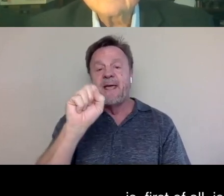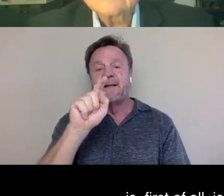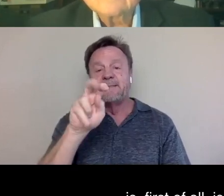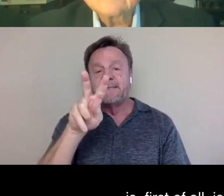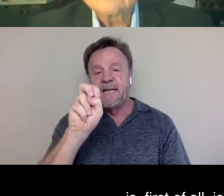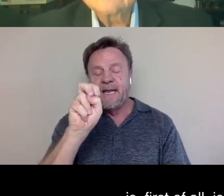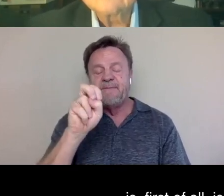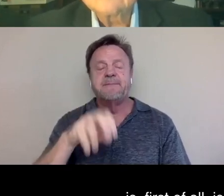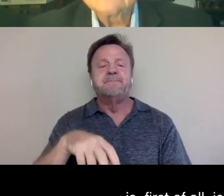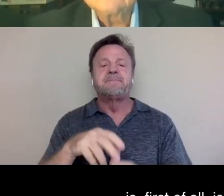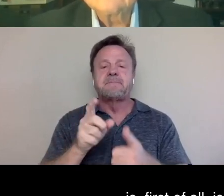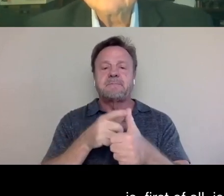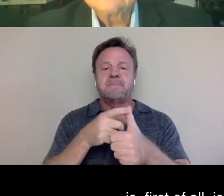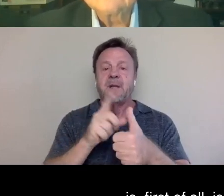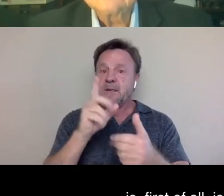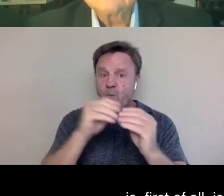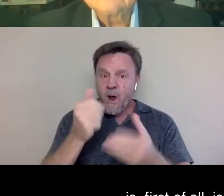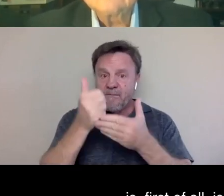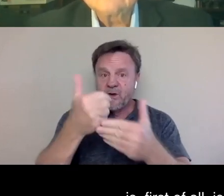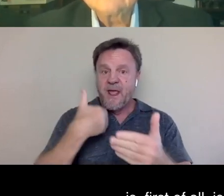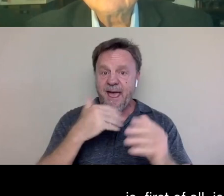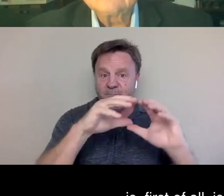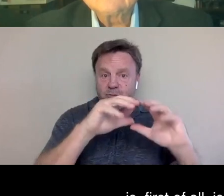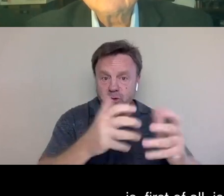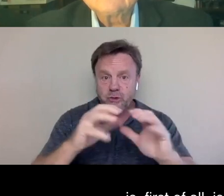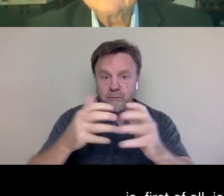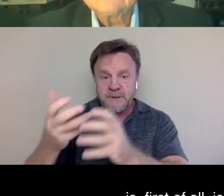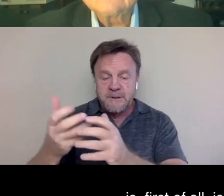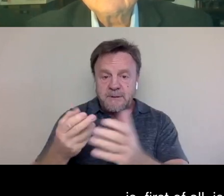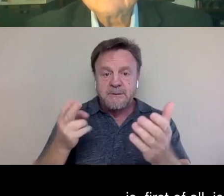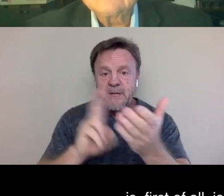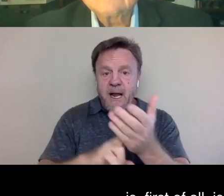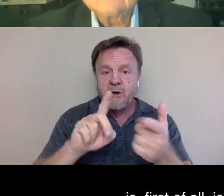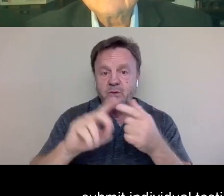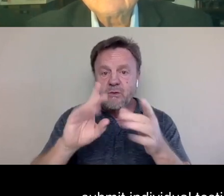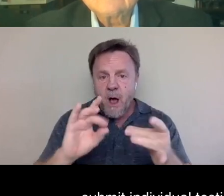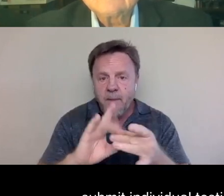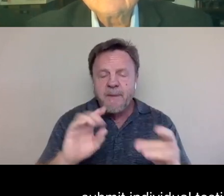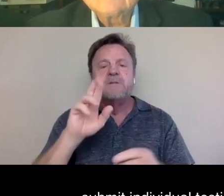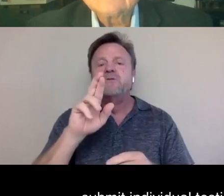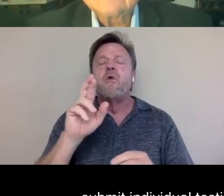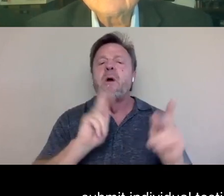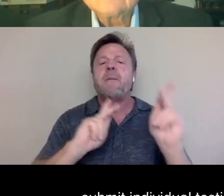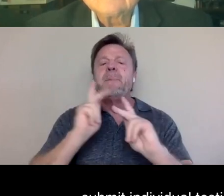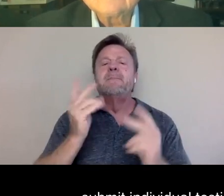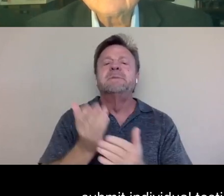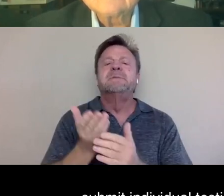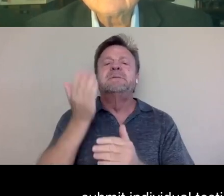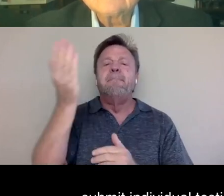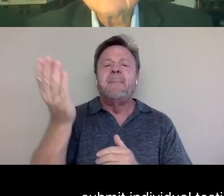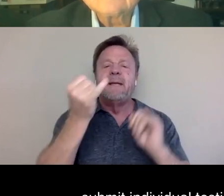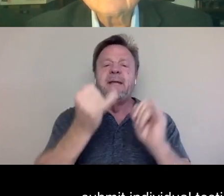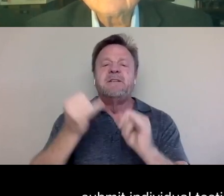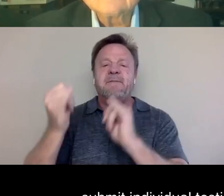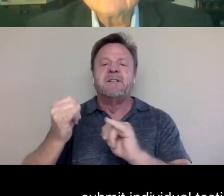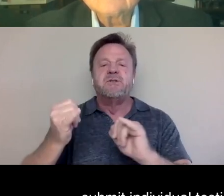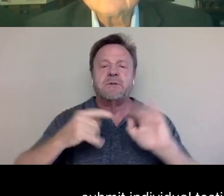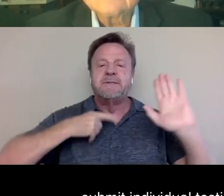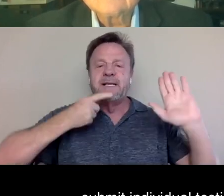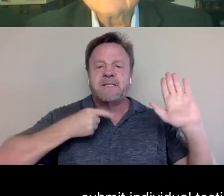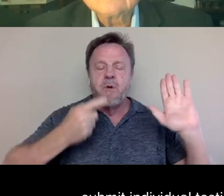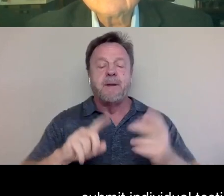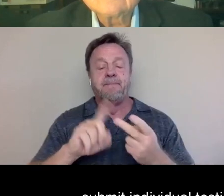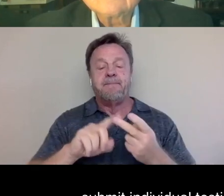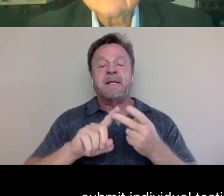all, is it more helpful to have groups sign on to comments or just people submit individual testimony? So that's the first question. And the second